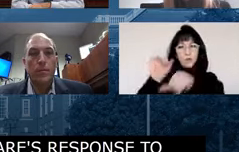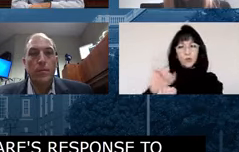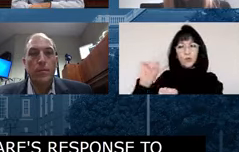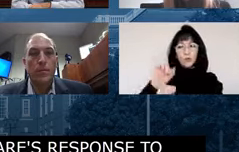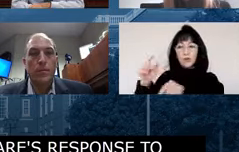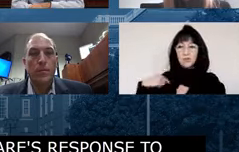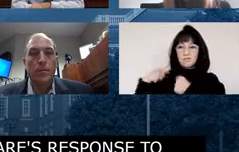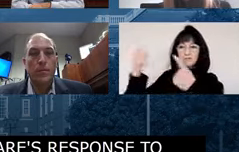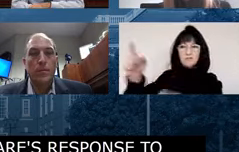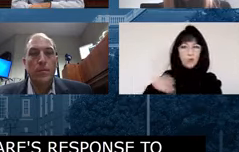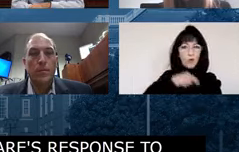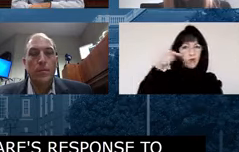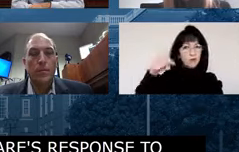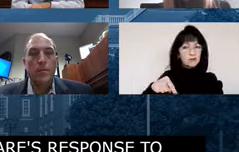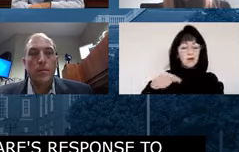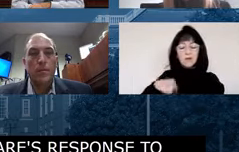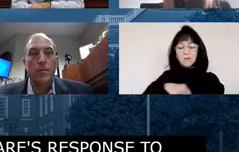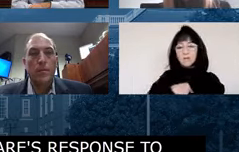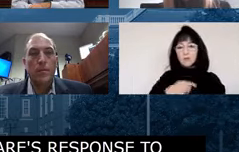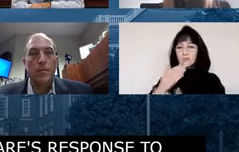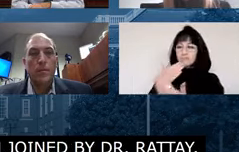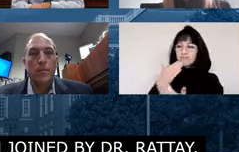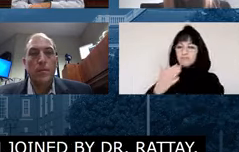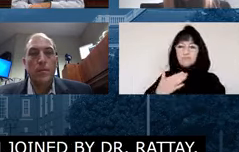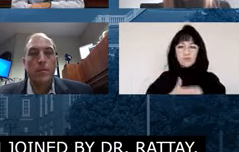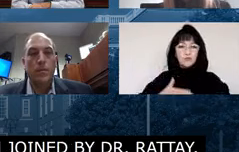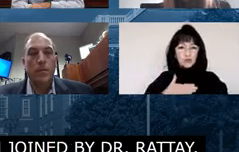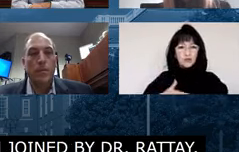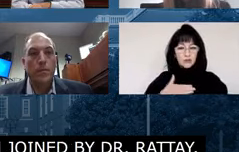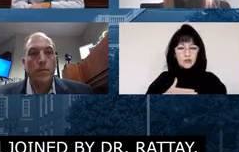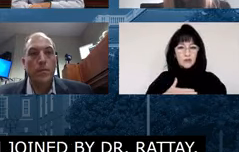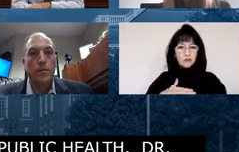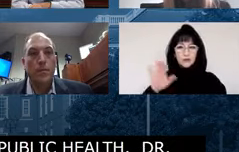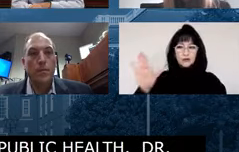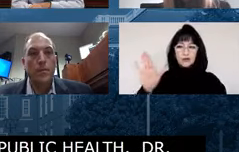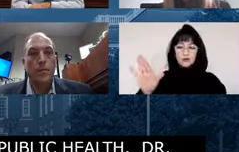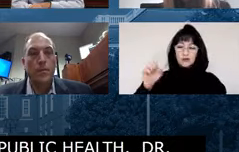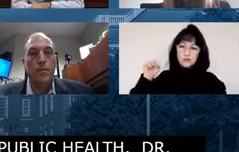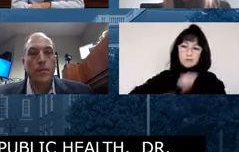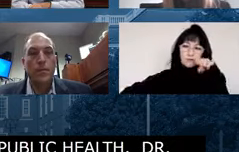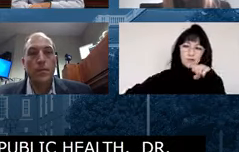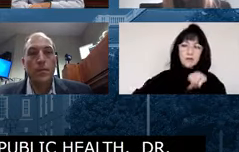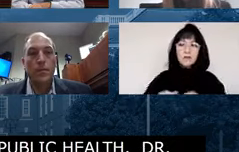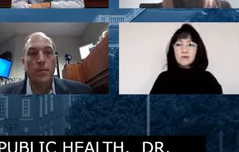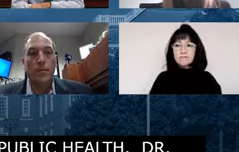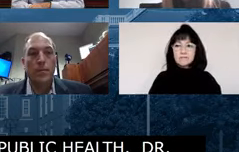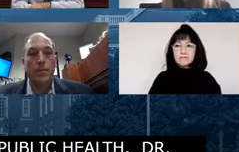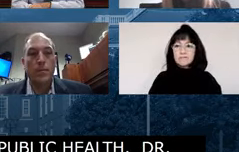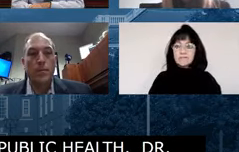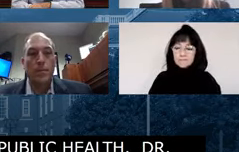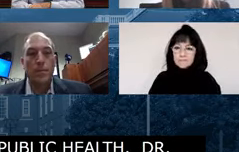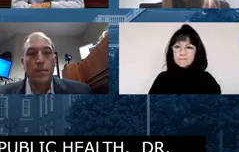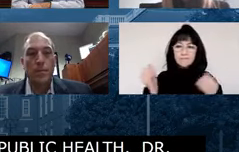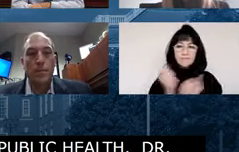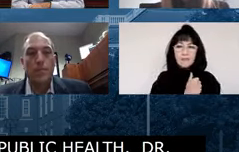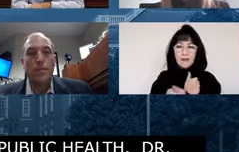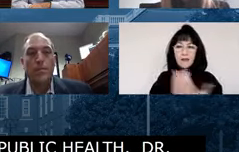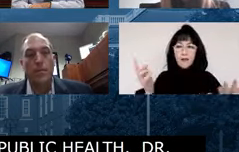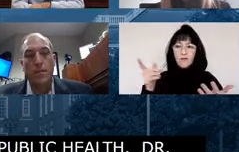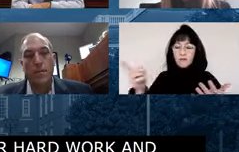long time now. We appreciate their resilience. We appreciate everything they've been